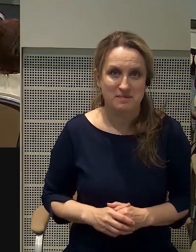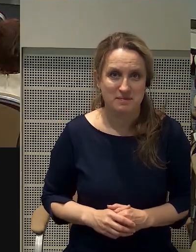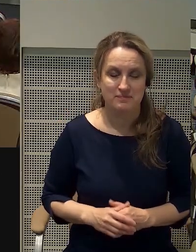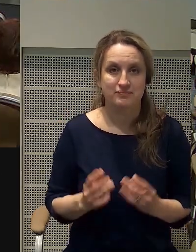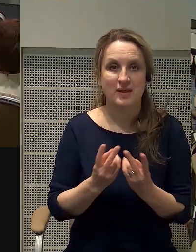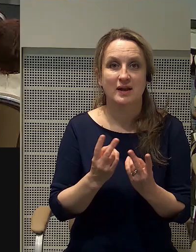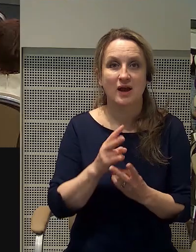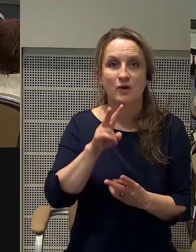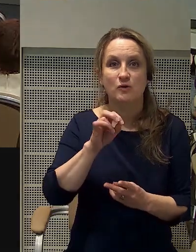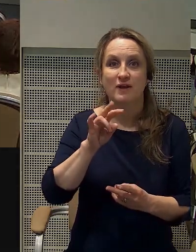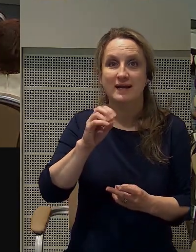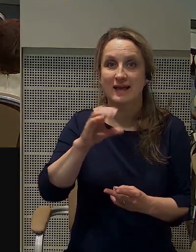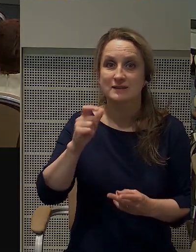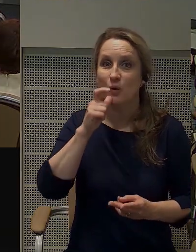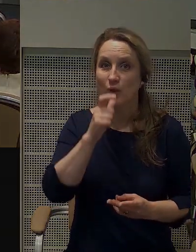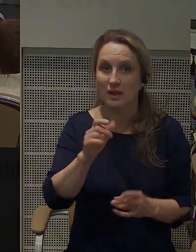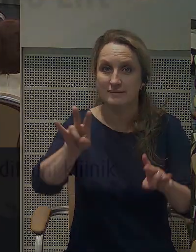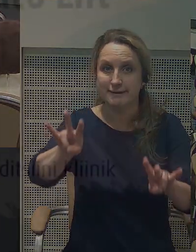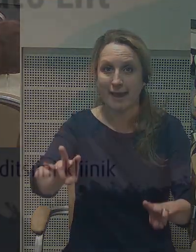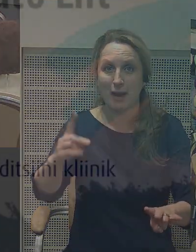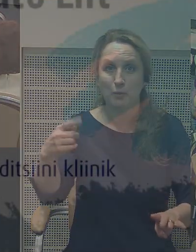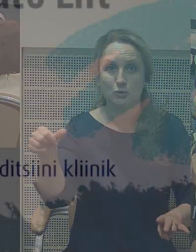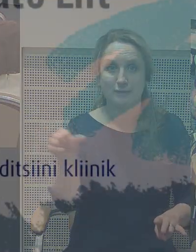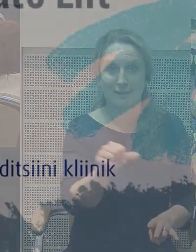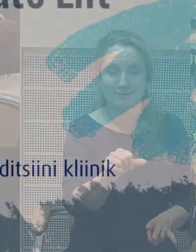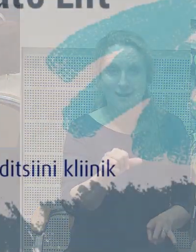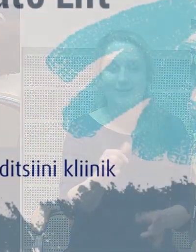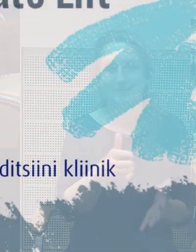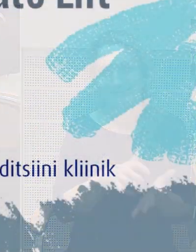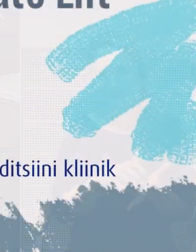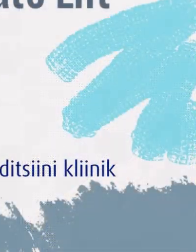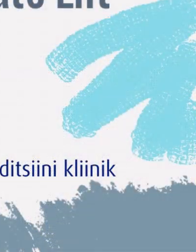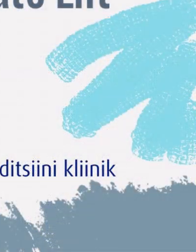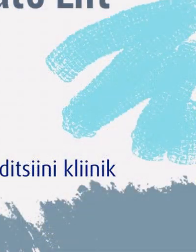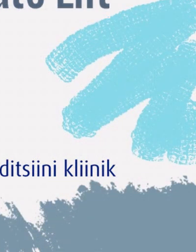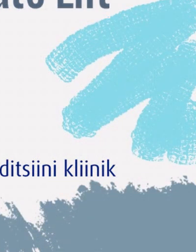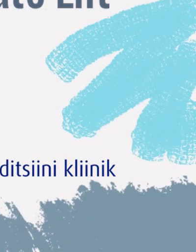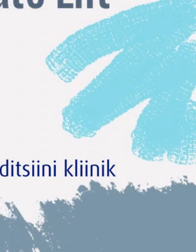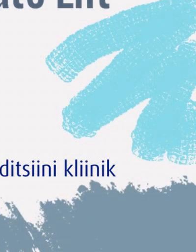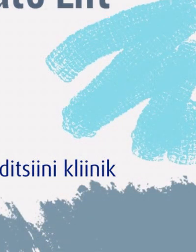week. So if you have questions, nii et kui teil on küsimusi hiljem, võite siis Vanessa poole pöörduda. Thank you, Vanessa.